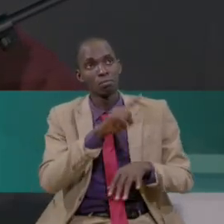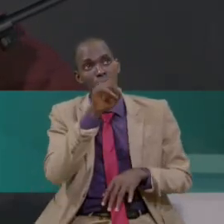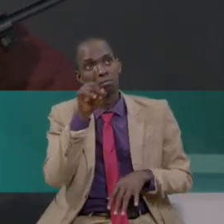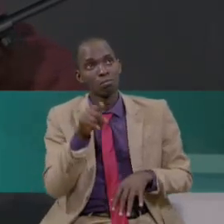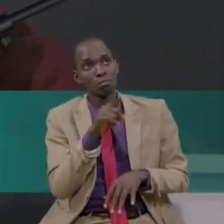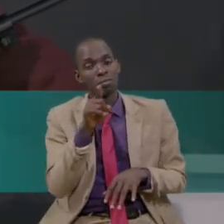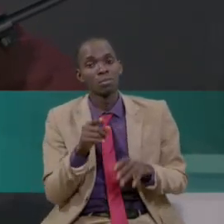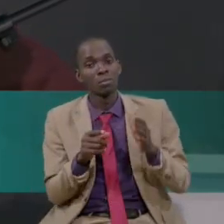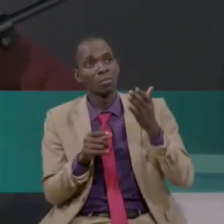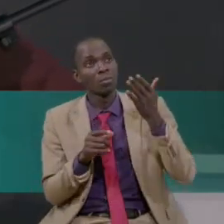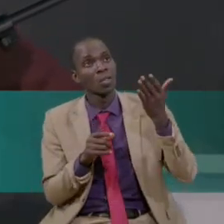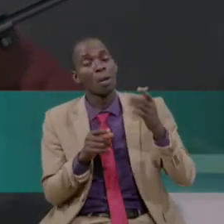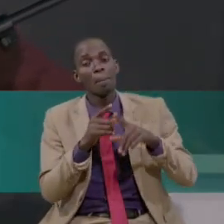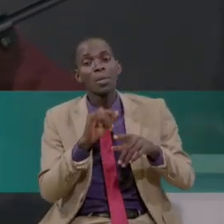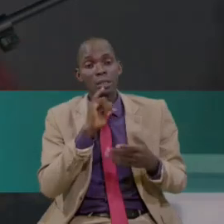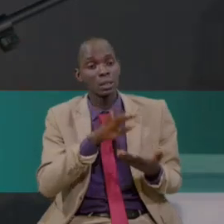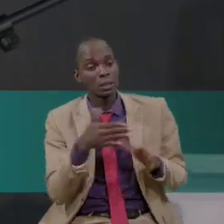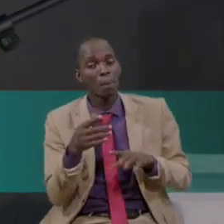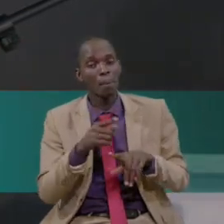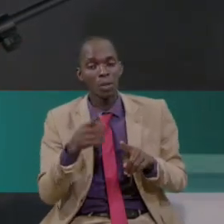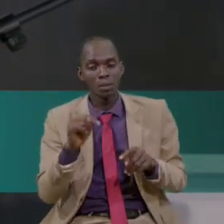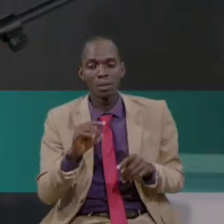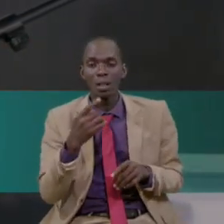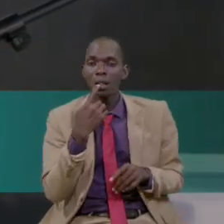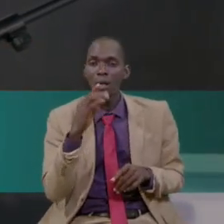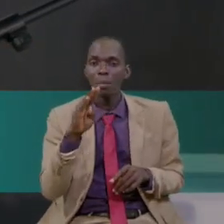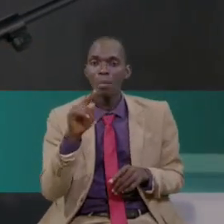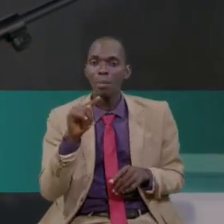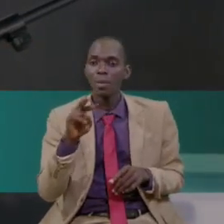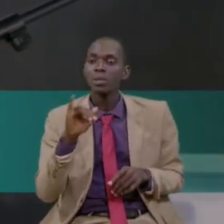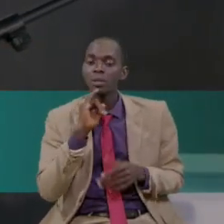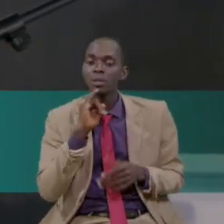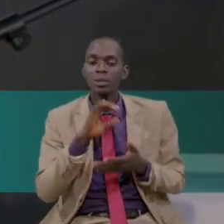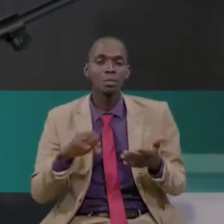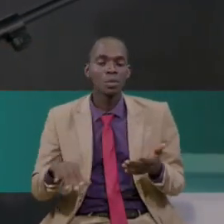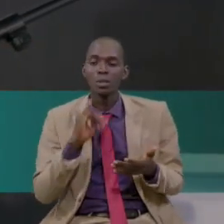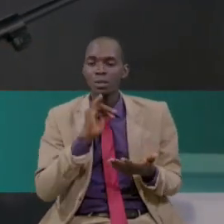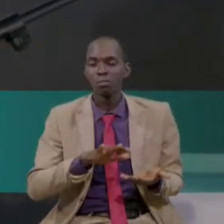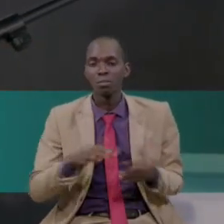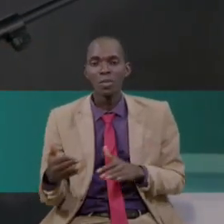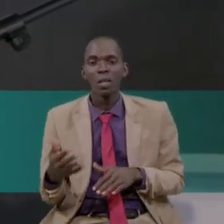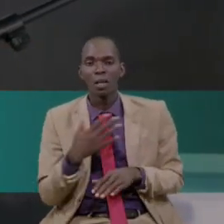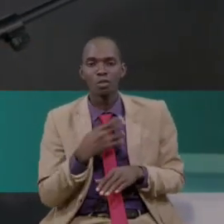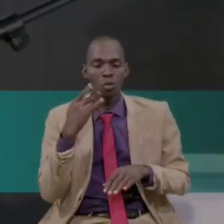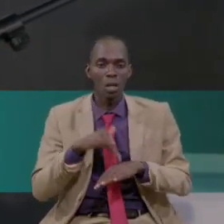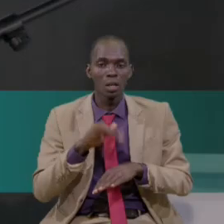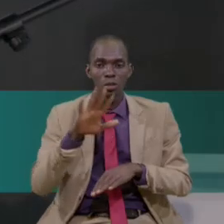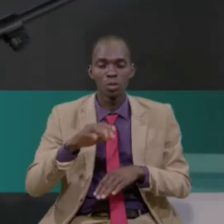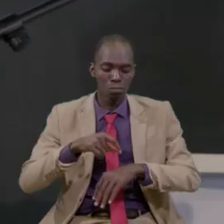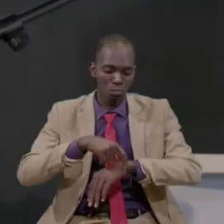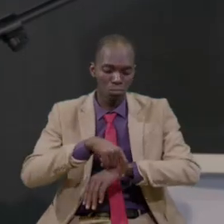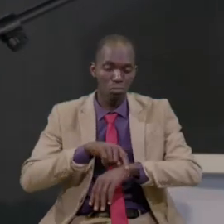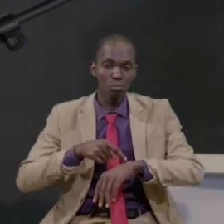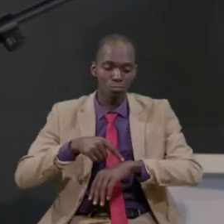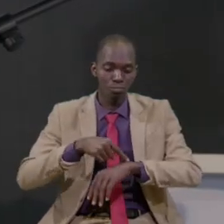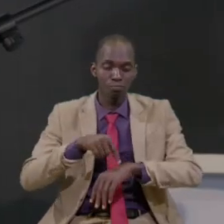The power is gone. And then you look at the wristwatch that is still working, and you